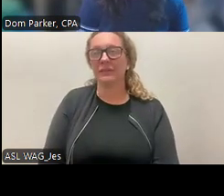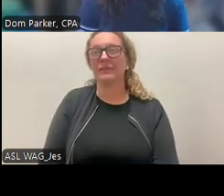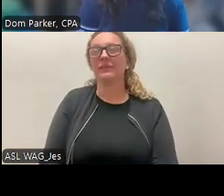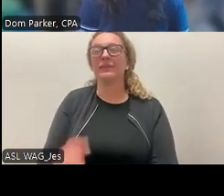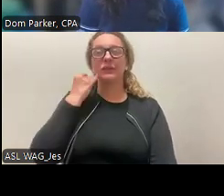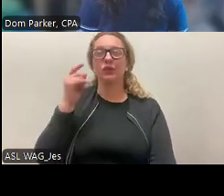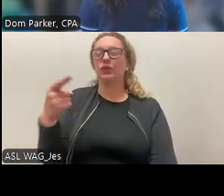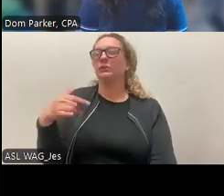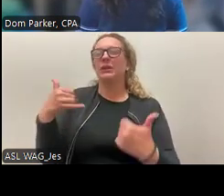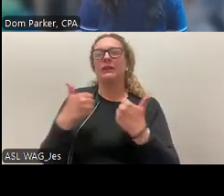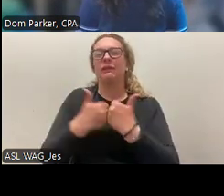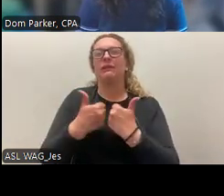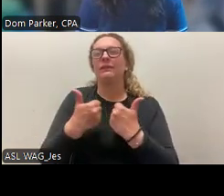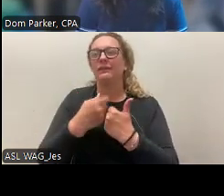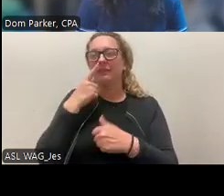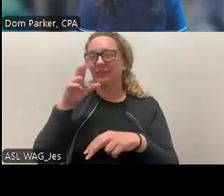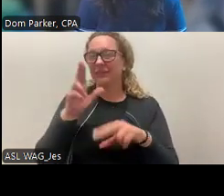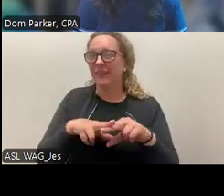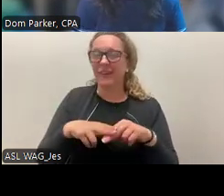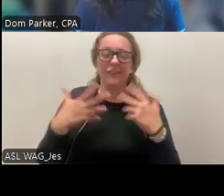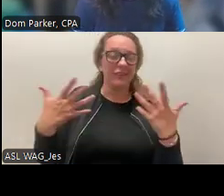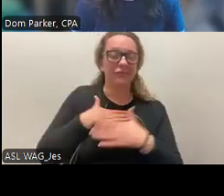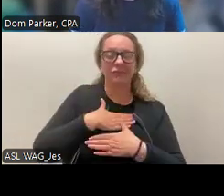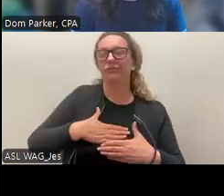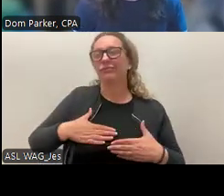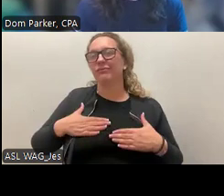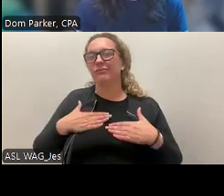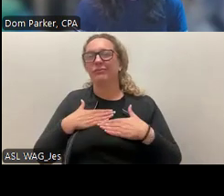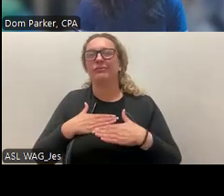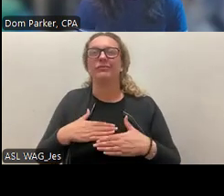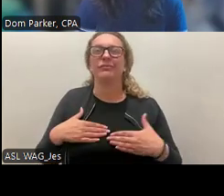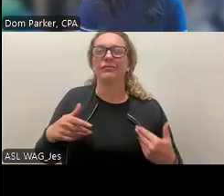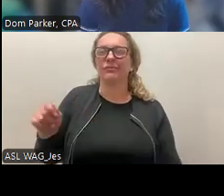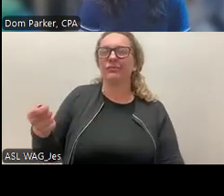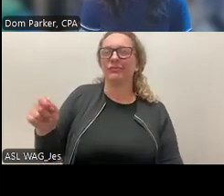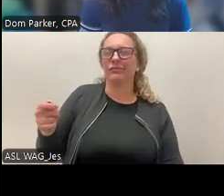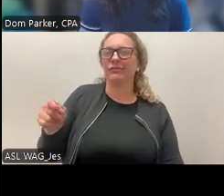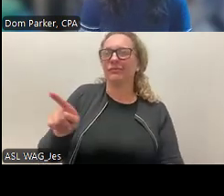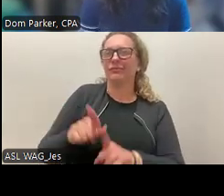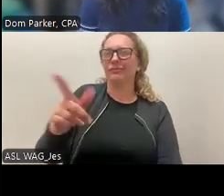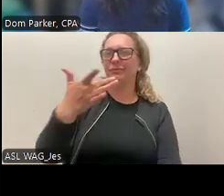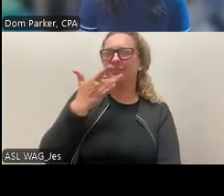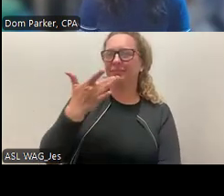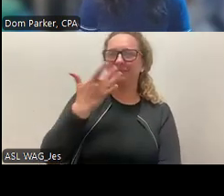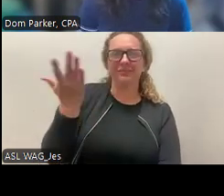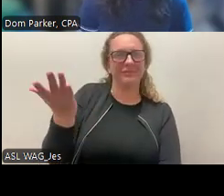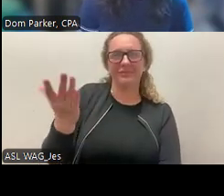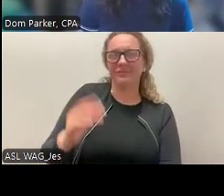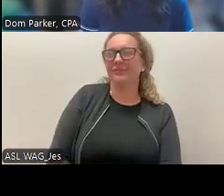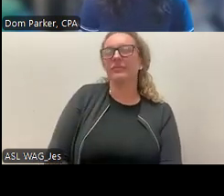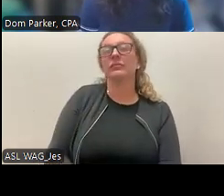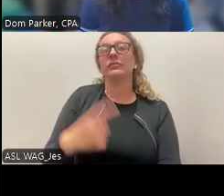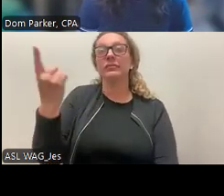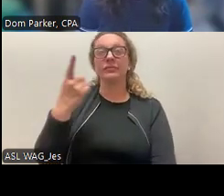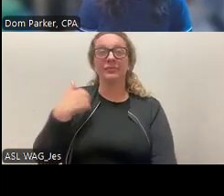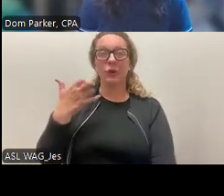you're just playing for fun and just having a good time, toggle them on and off as you please. Something I like